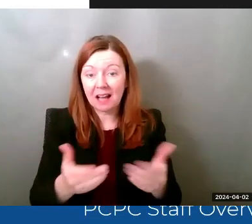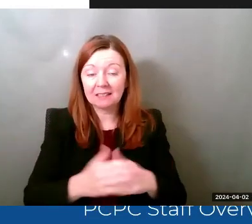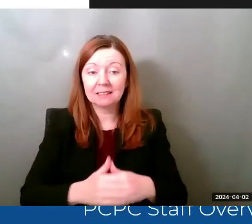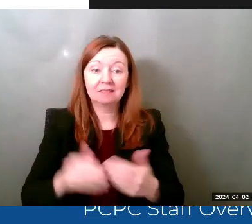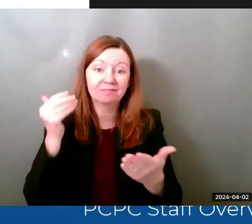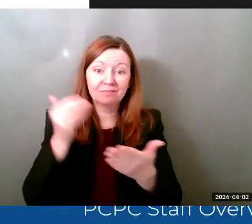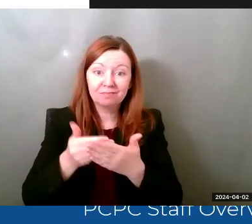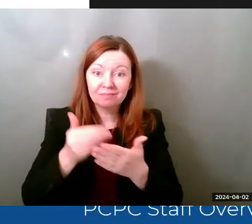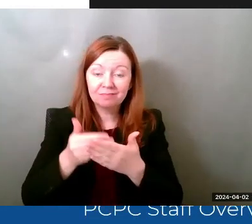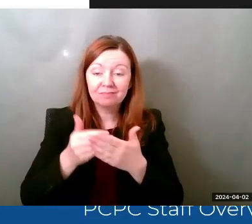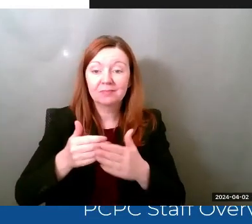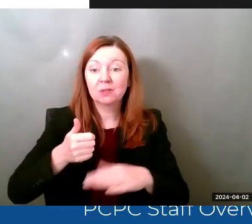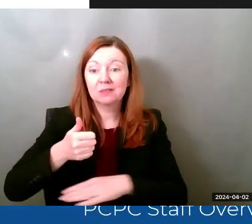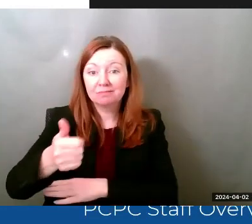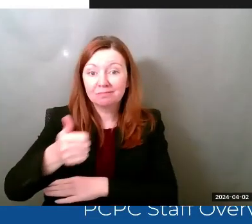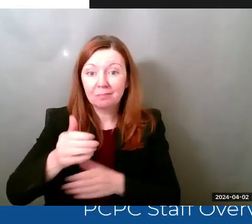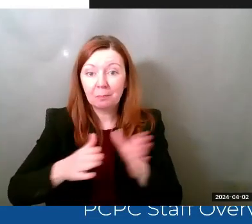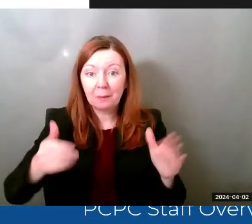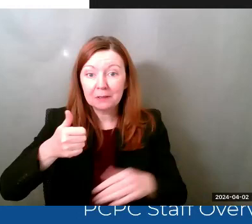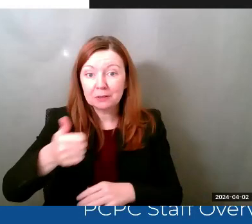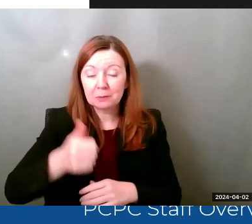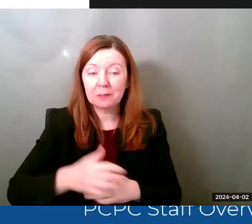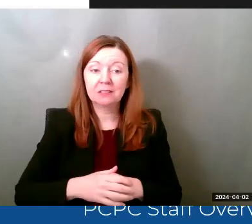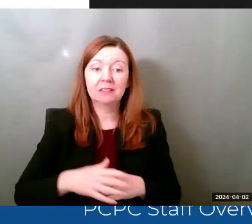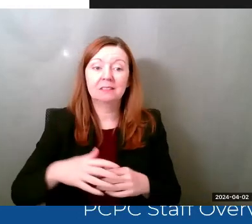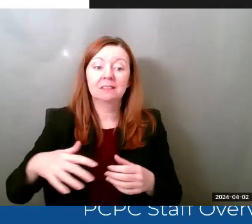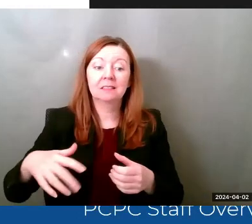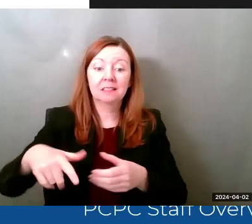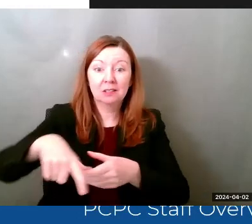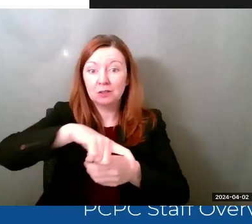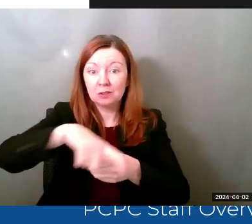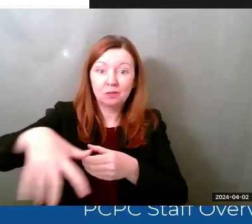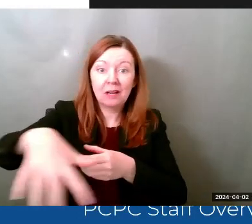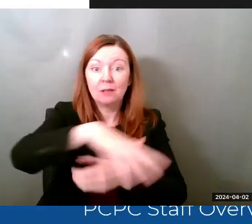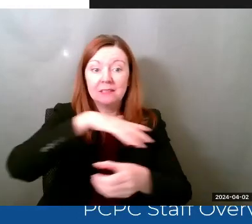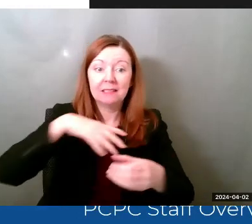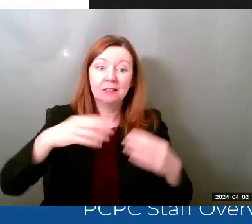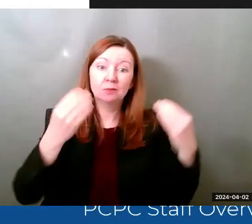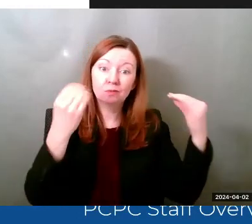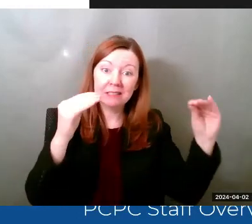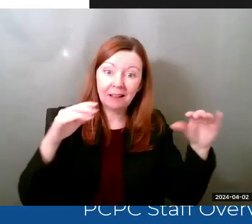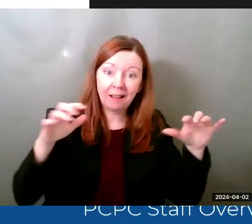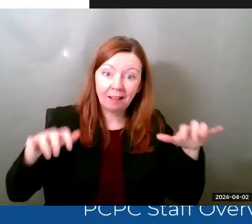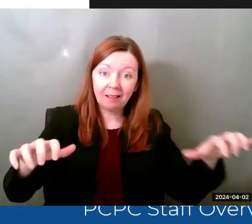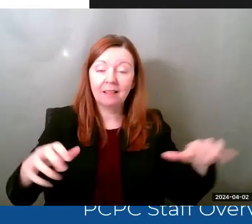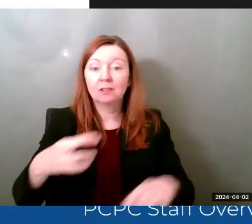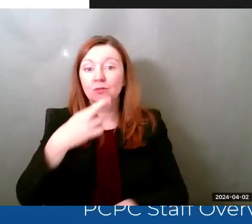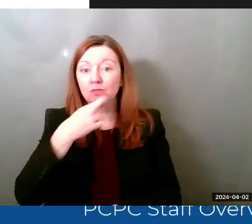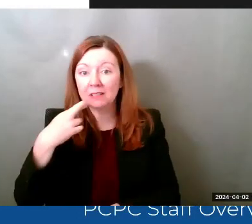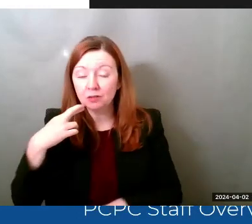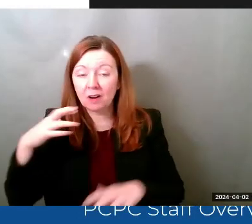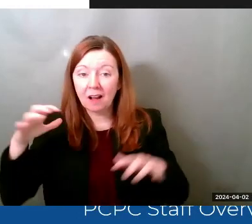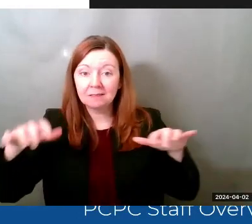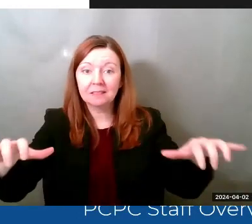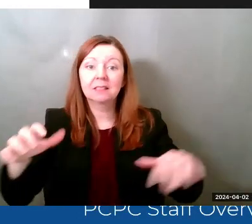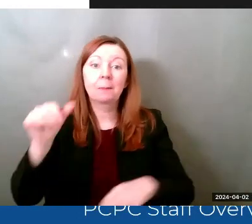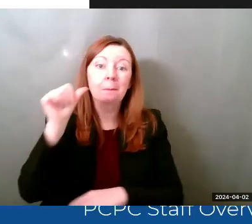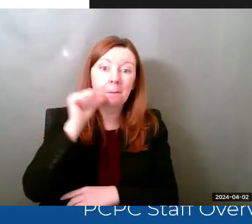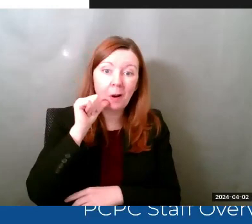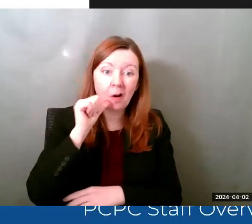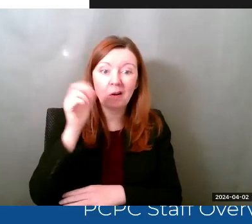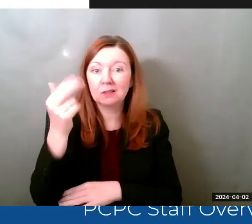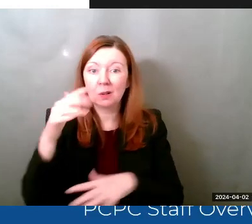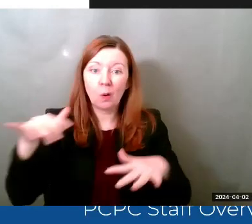proximity to mass transit, surrounding retail, restaurants, bars, and